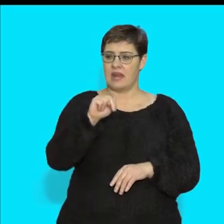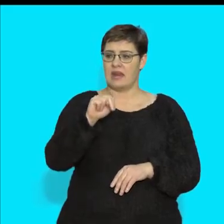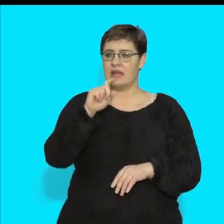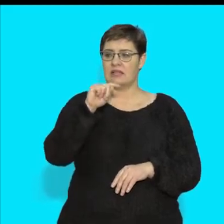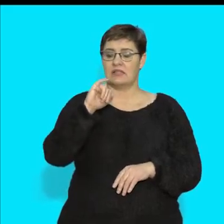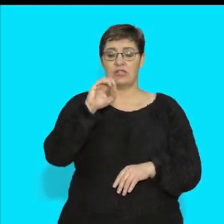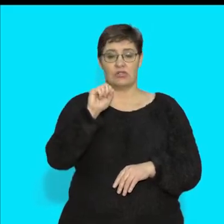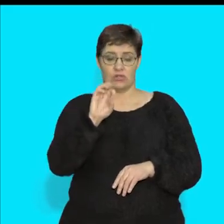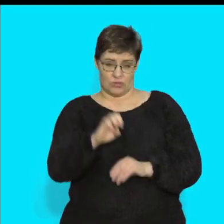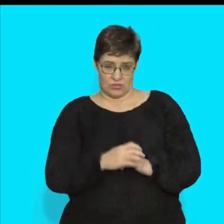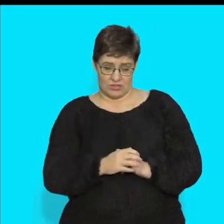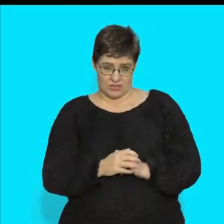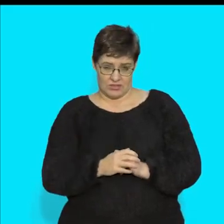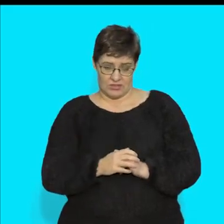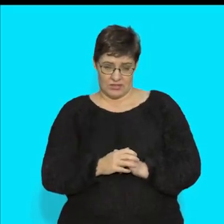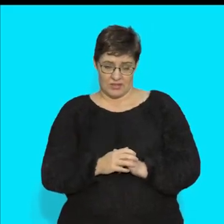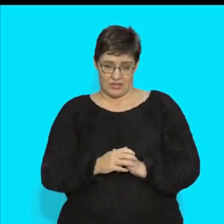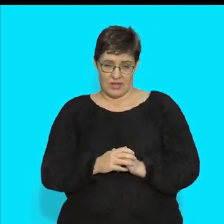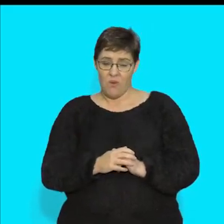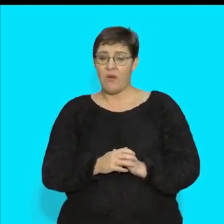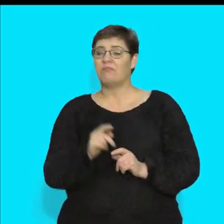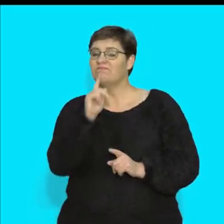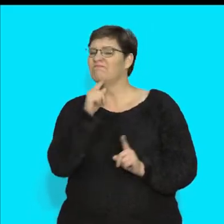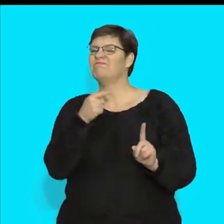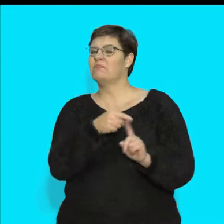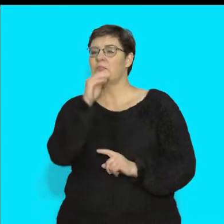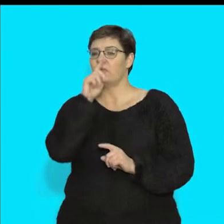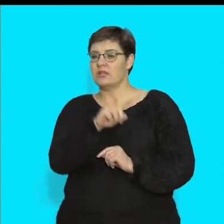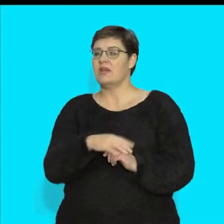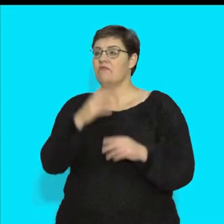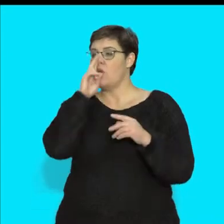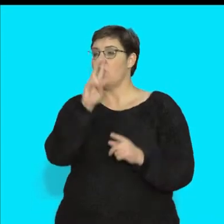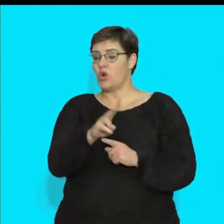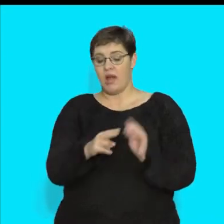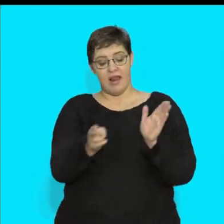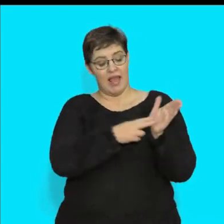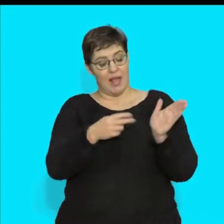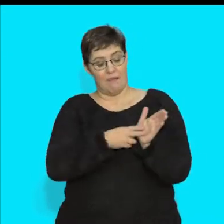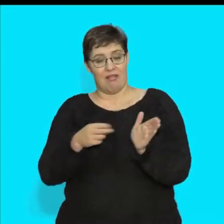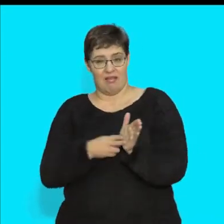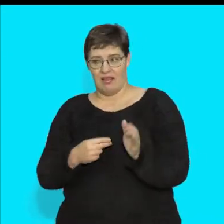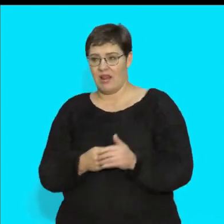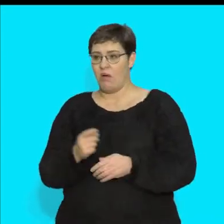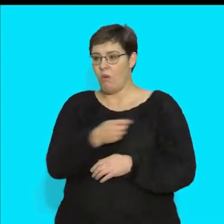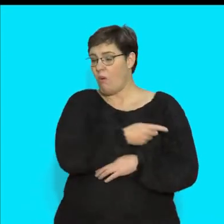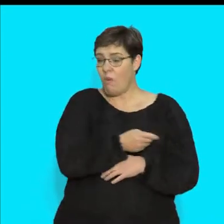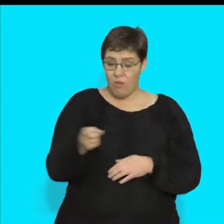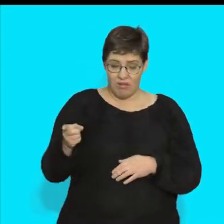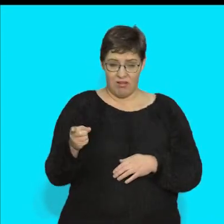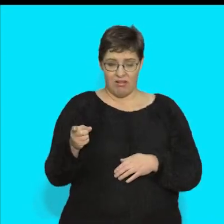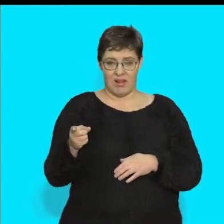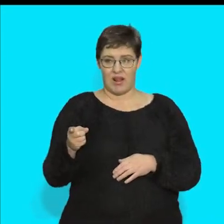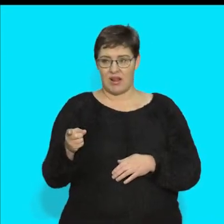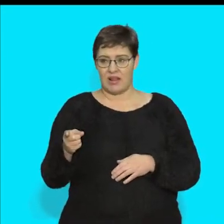you in the behind. All right, what do I mean by that? If you have a look at the labels, all of them, all right, are going to